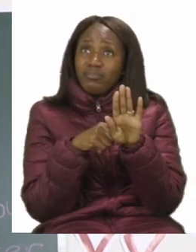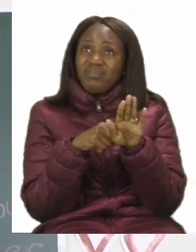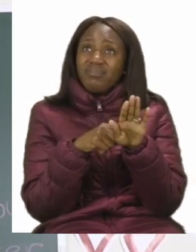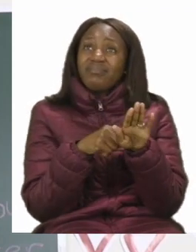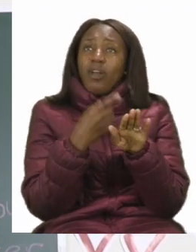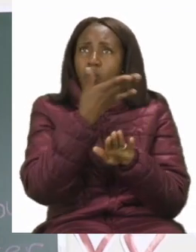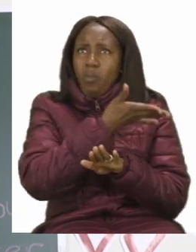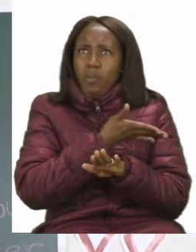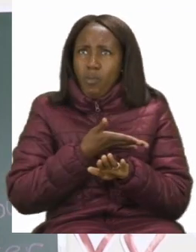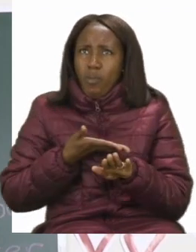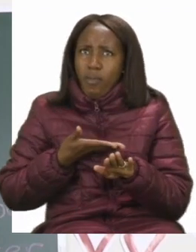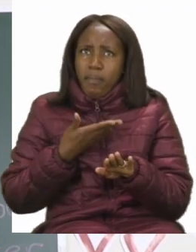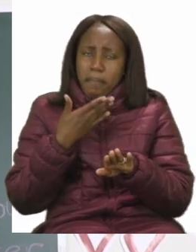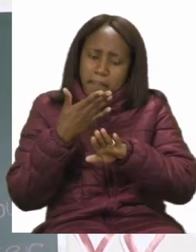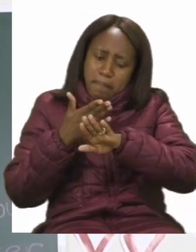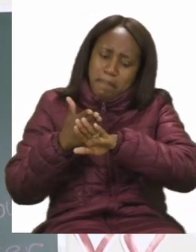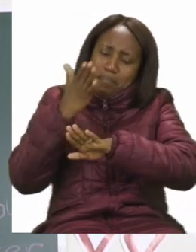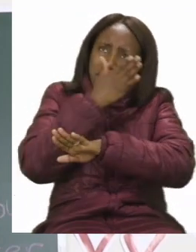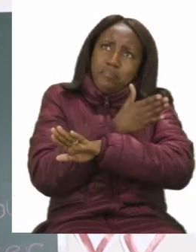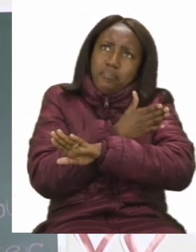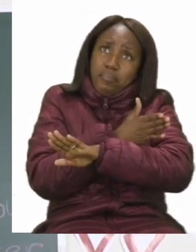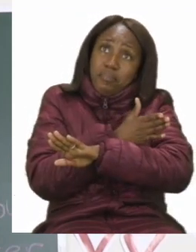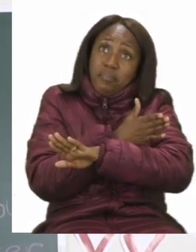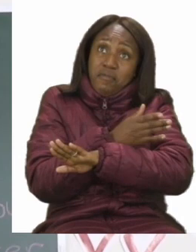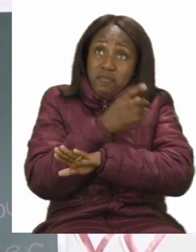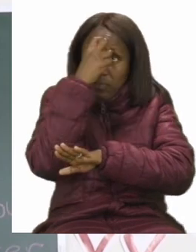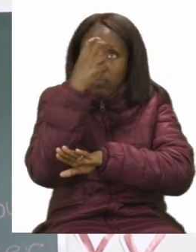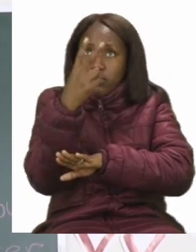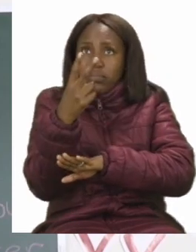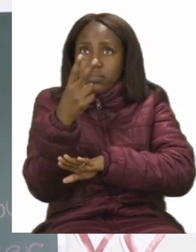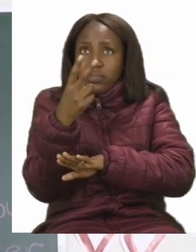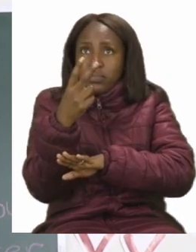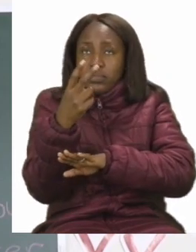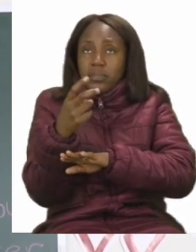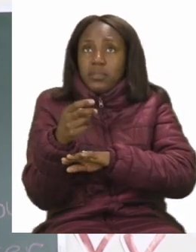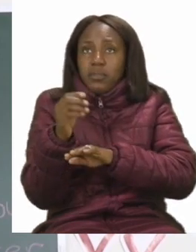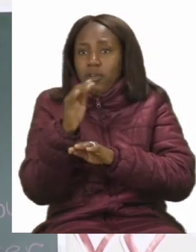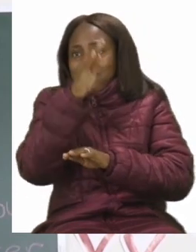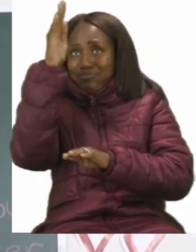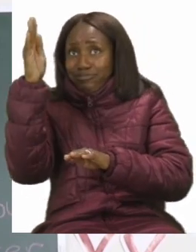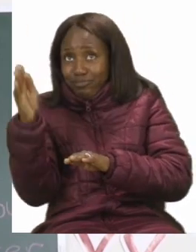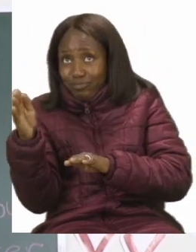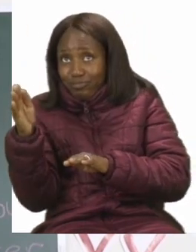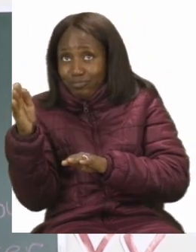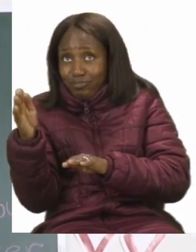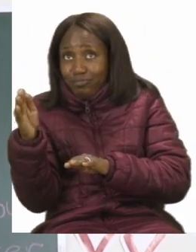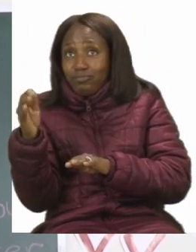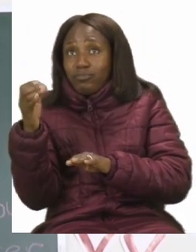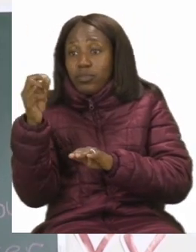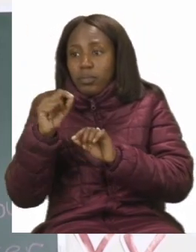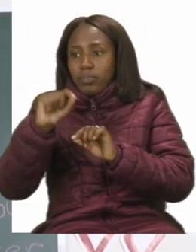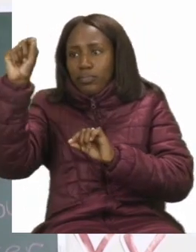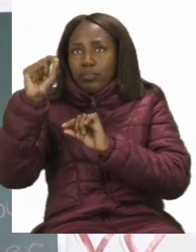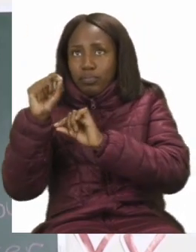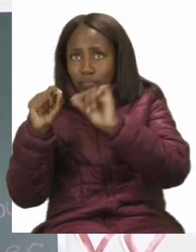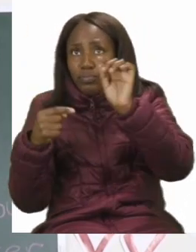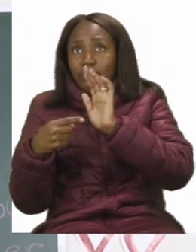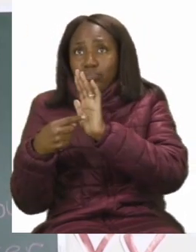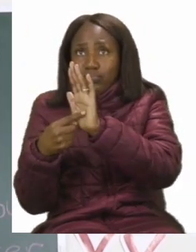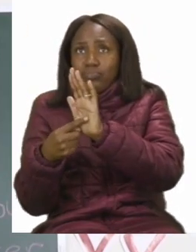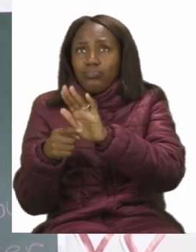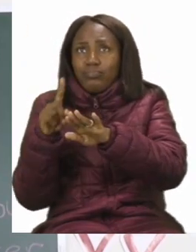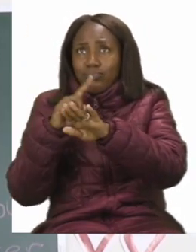an hour earlier, and on this side we have to draw in our time at half an